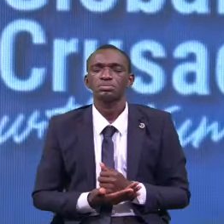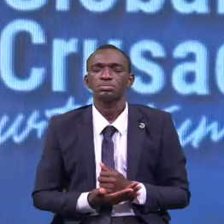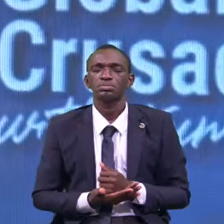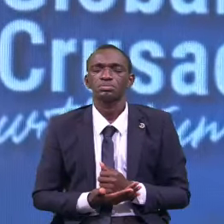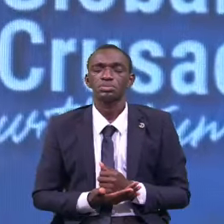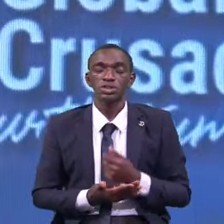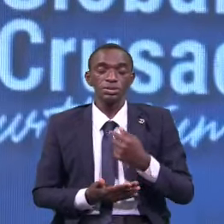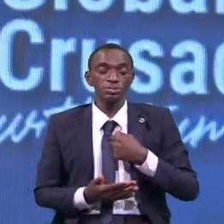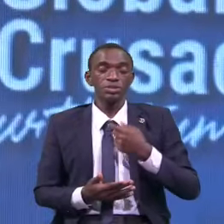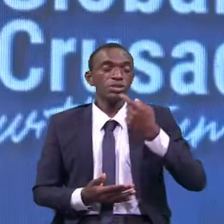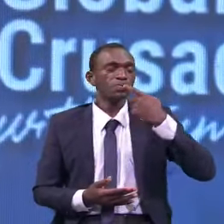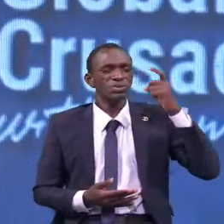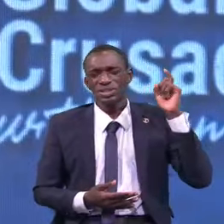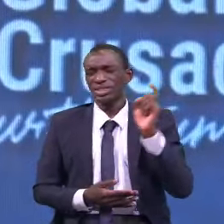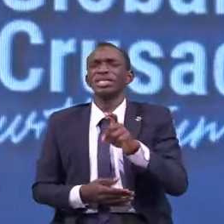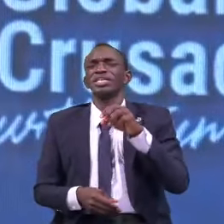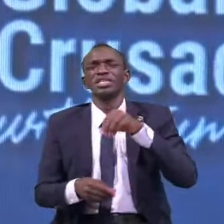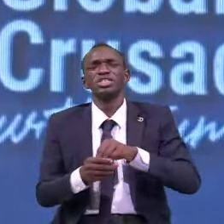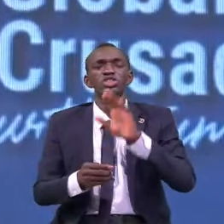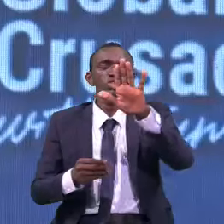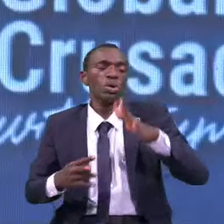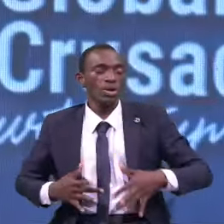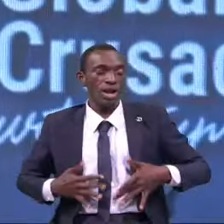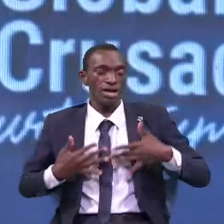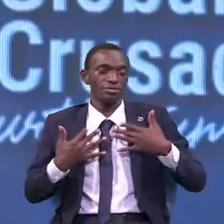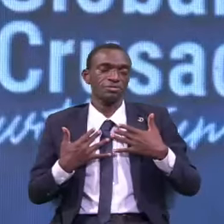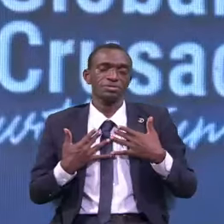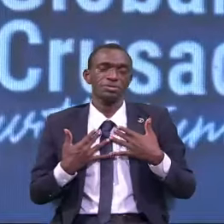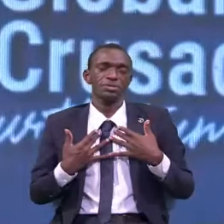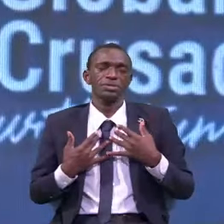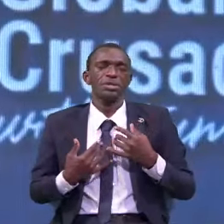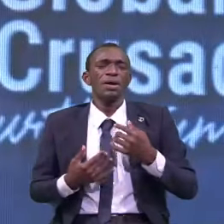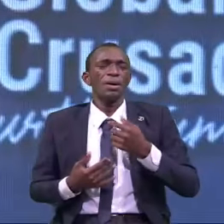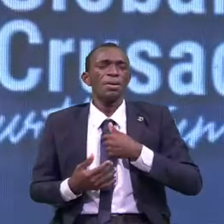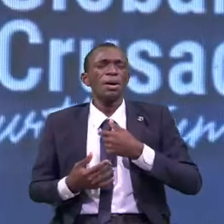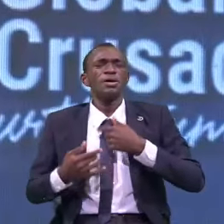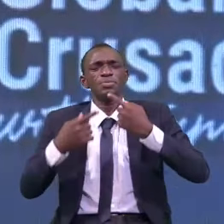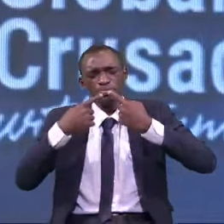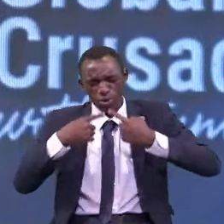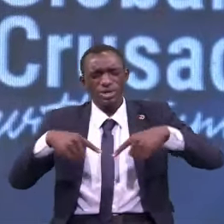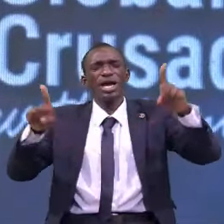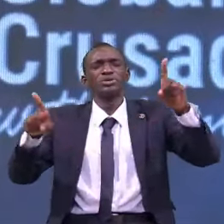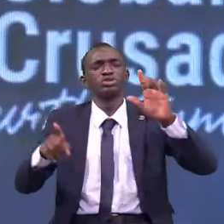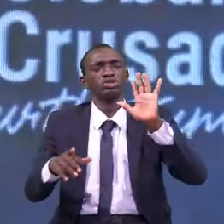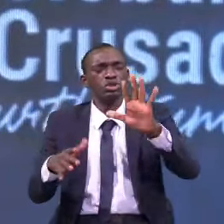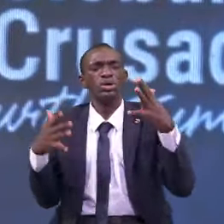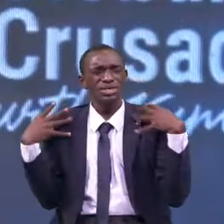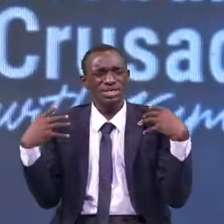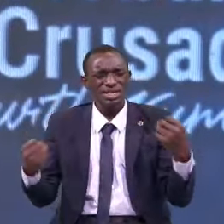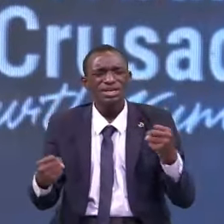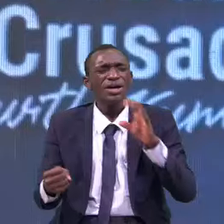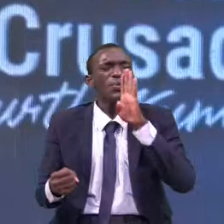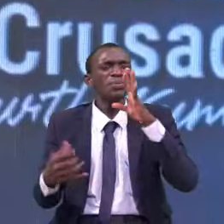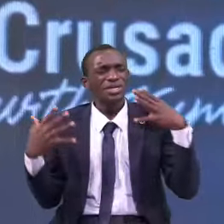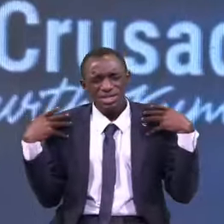I decree in your life, and I pronounce your healing be healed